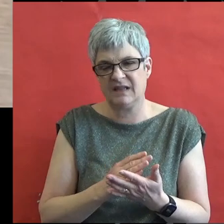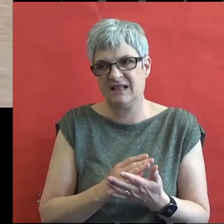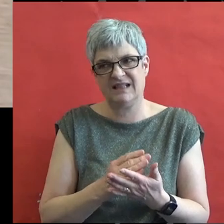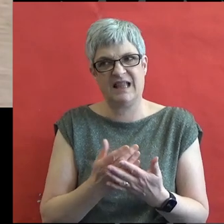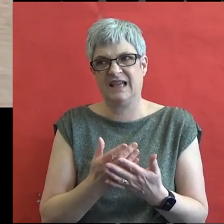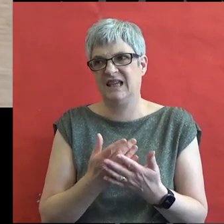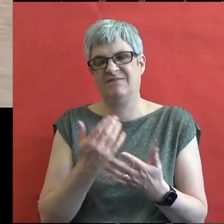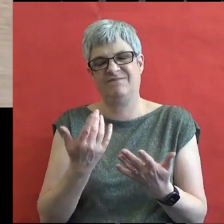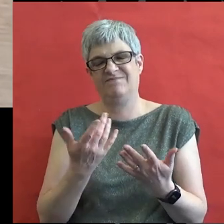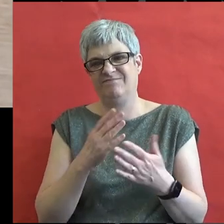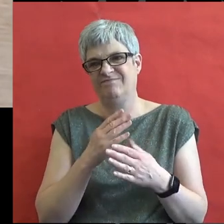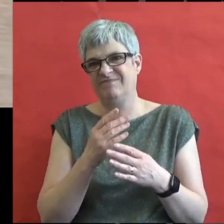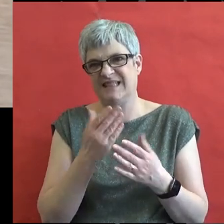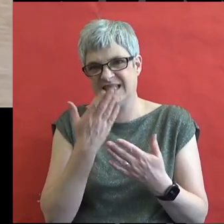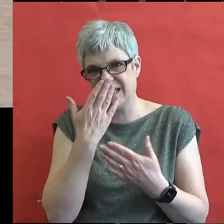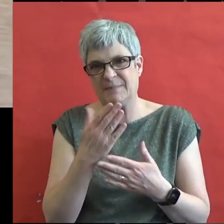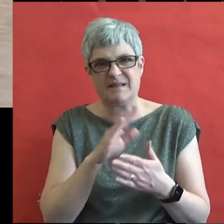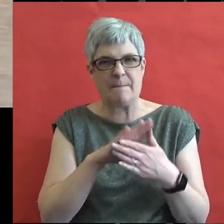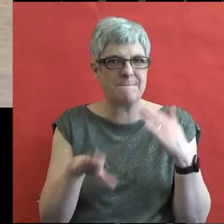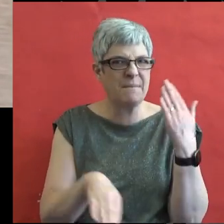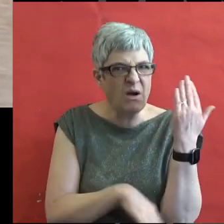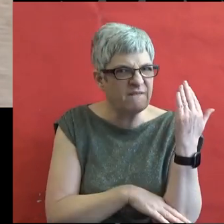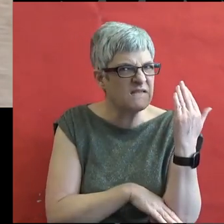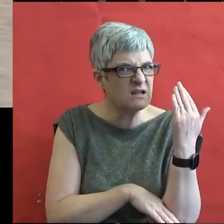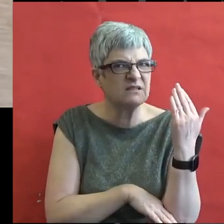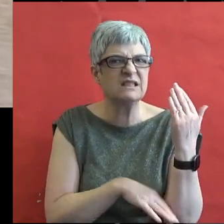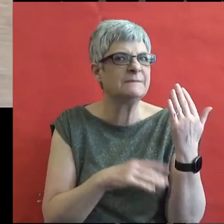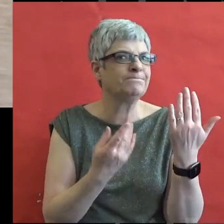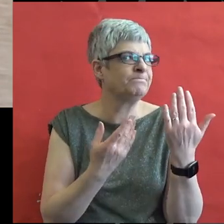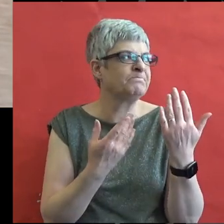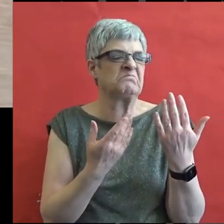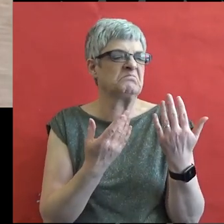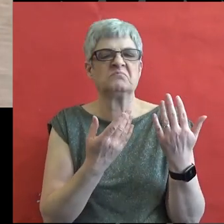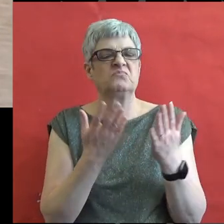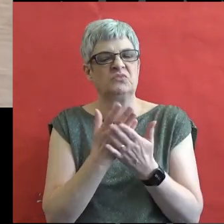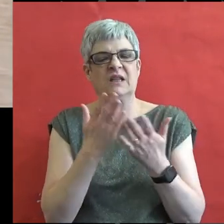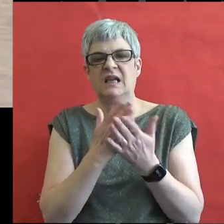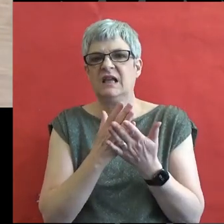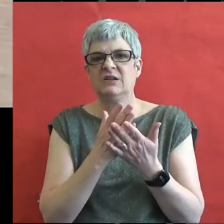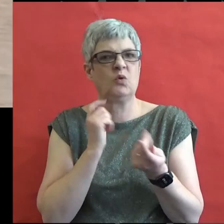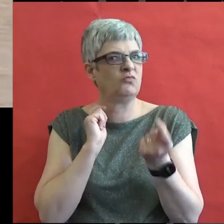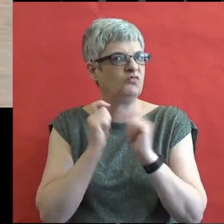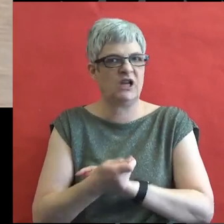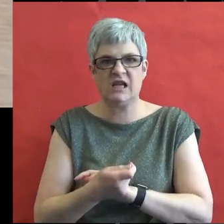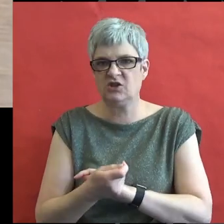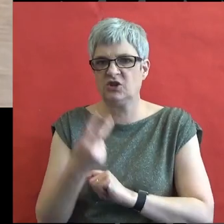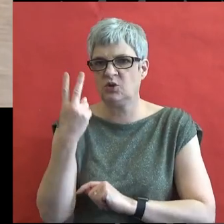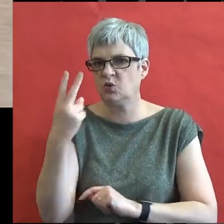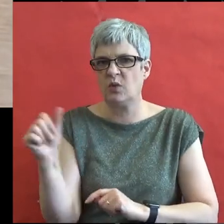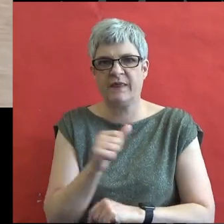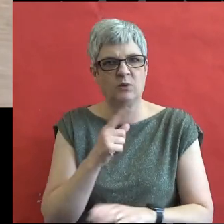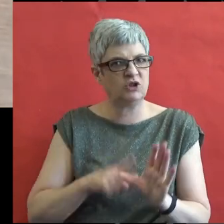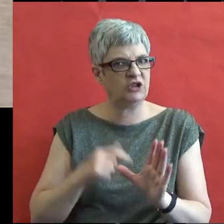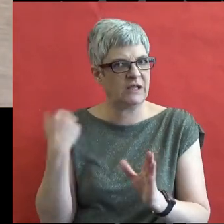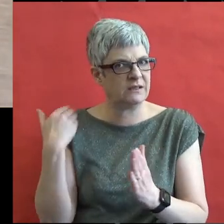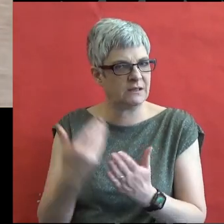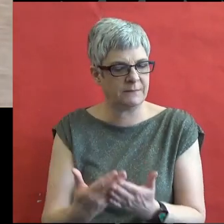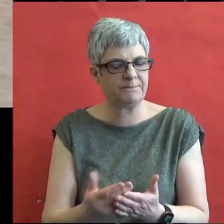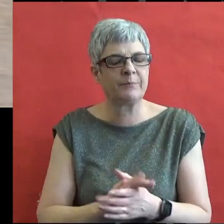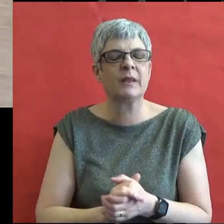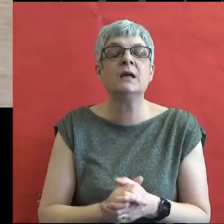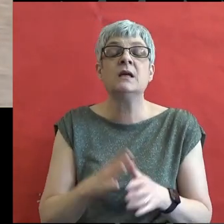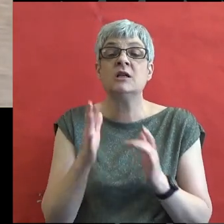powerful. Seems like some things haven't changed much in 2,000 years. Jesus tells